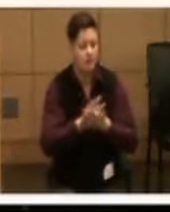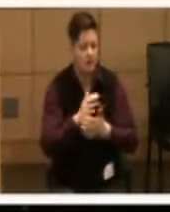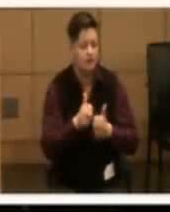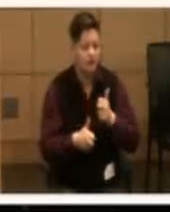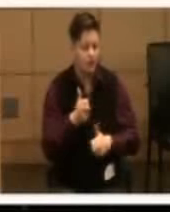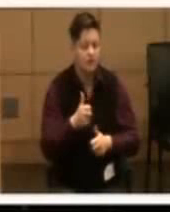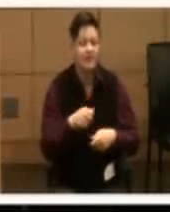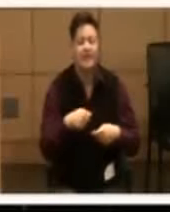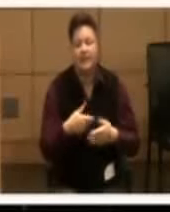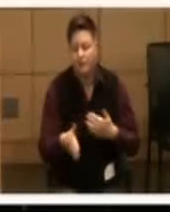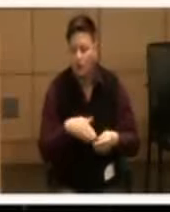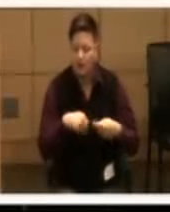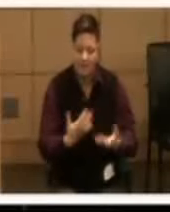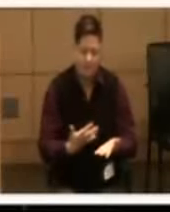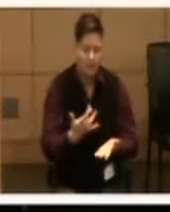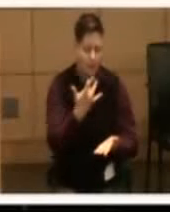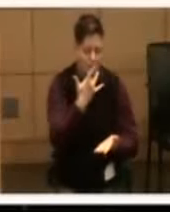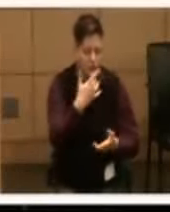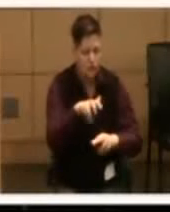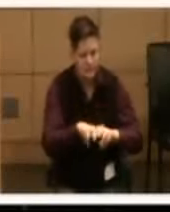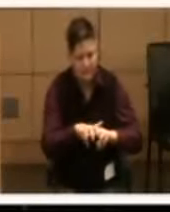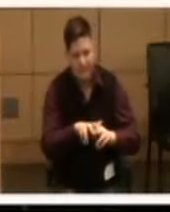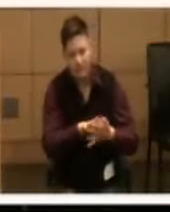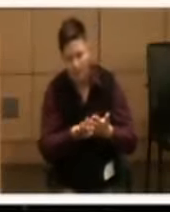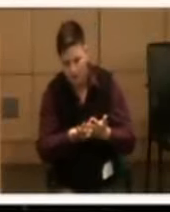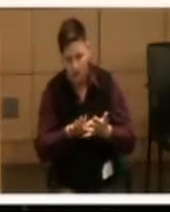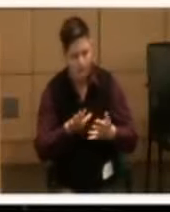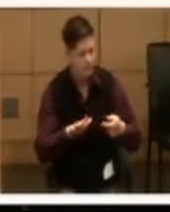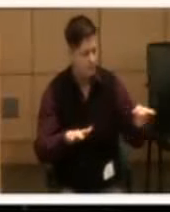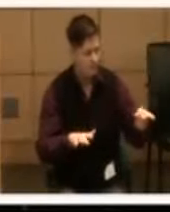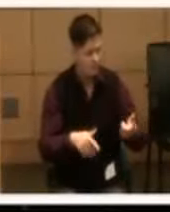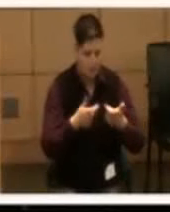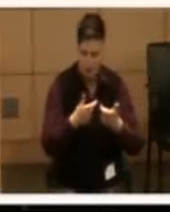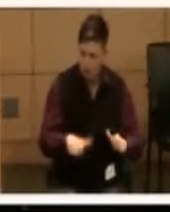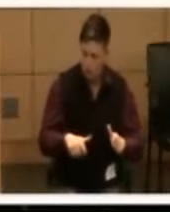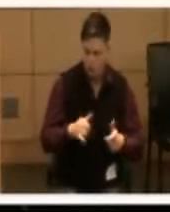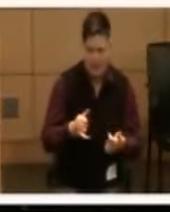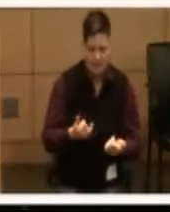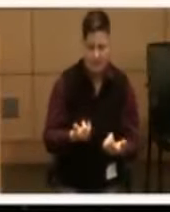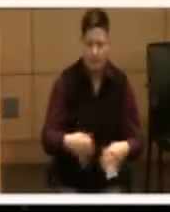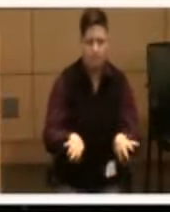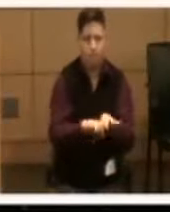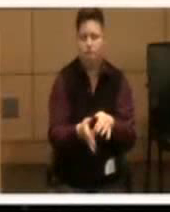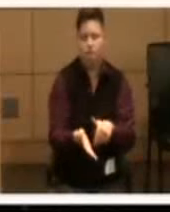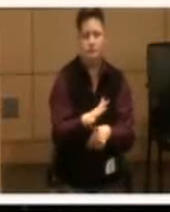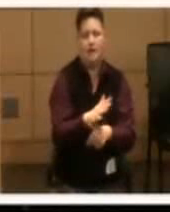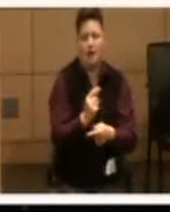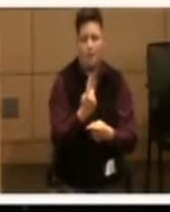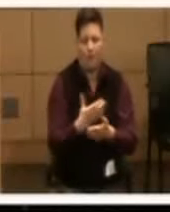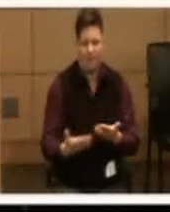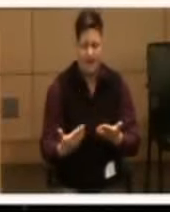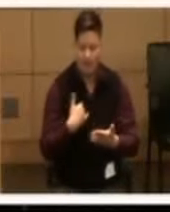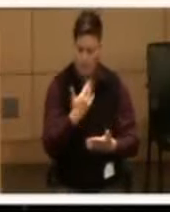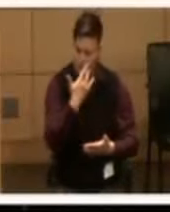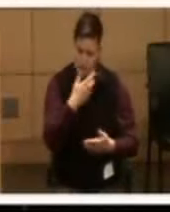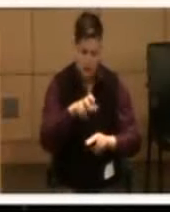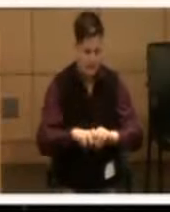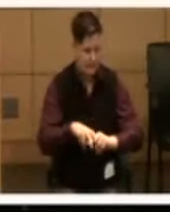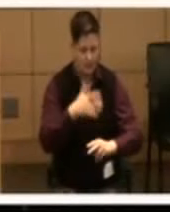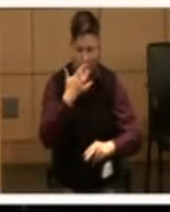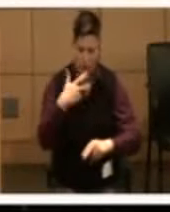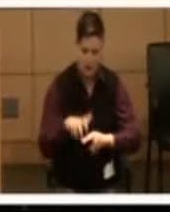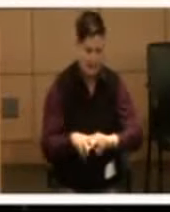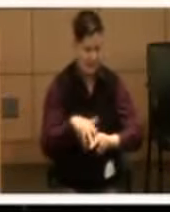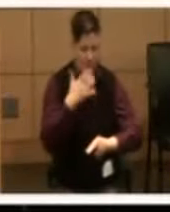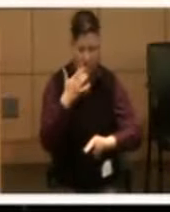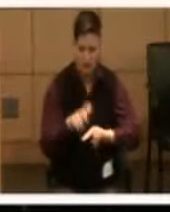preferential seating and things like that. Yeah, just which being is huge aware. With many of our students, is preferential seating all the way. Yeah. And so. And that might